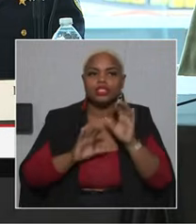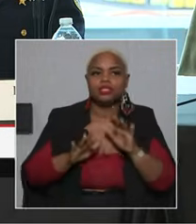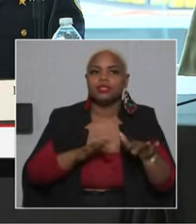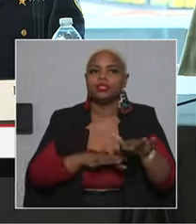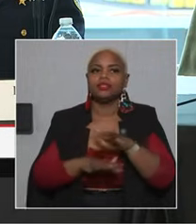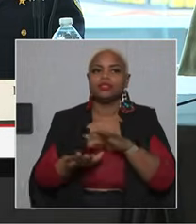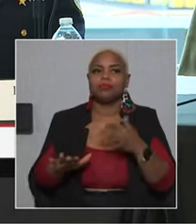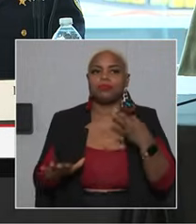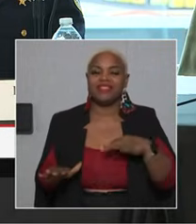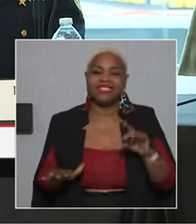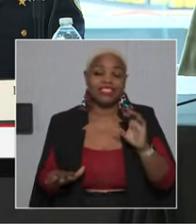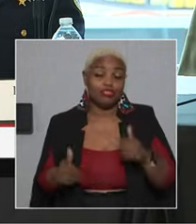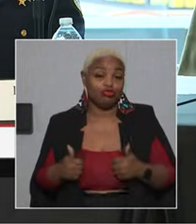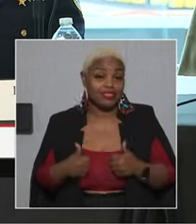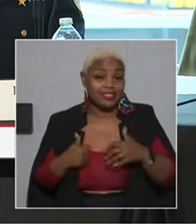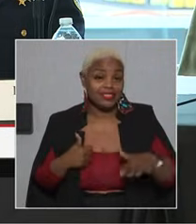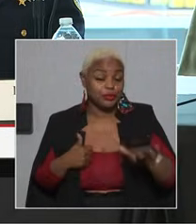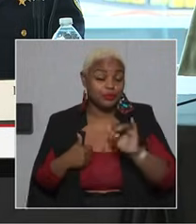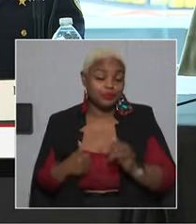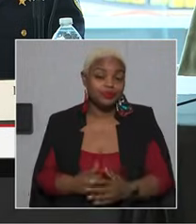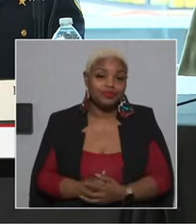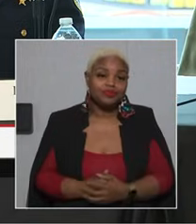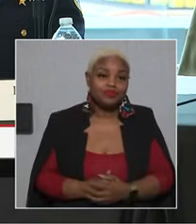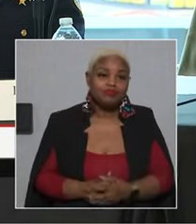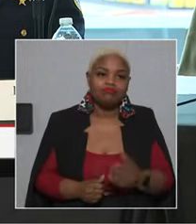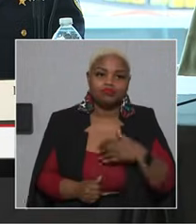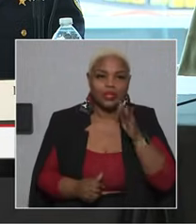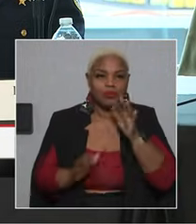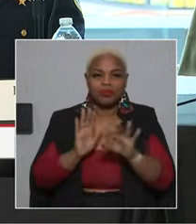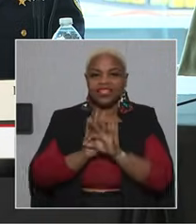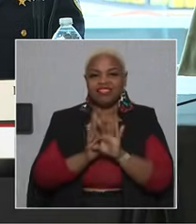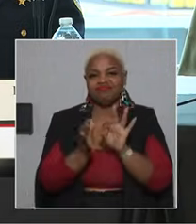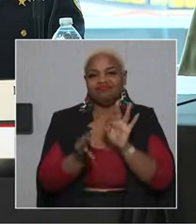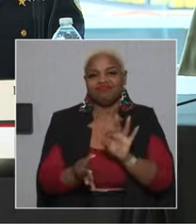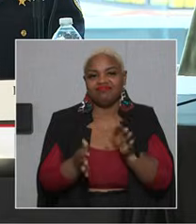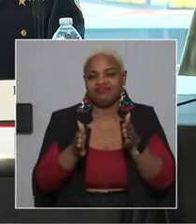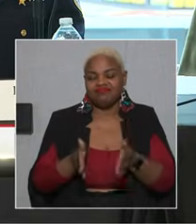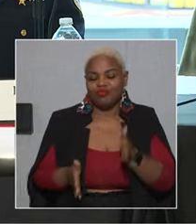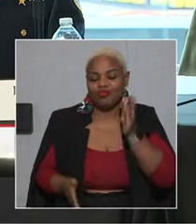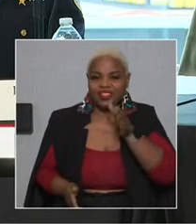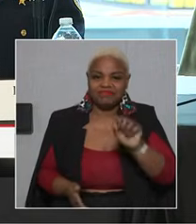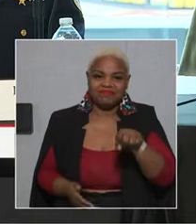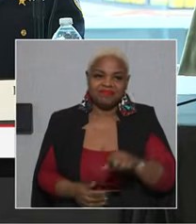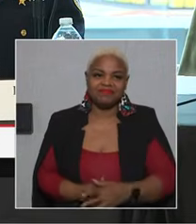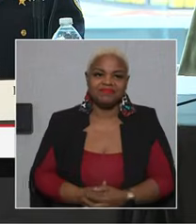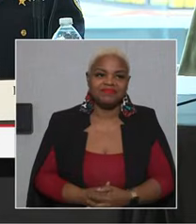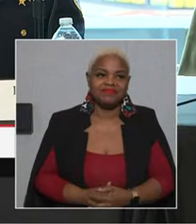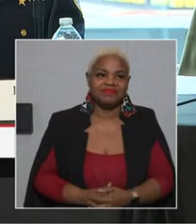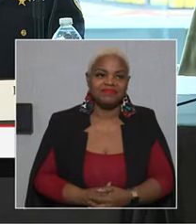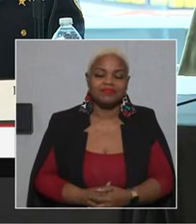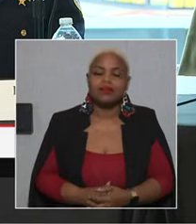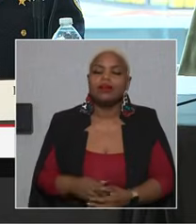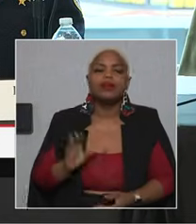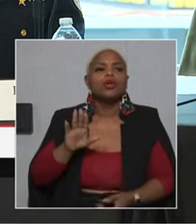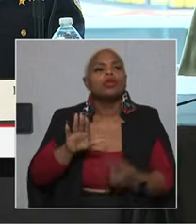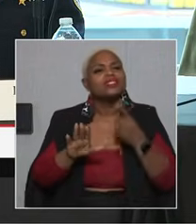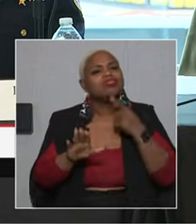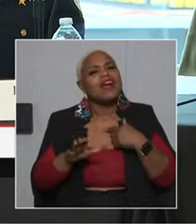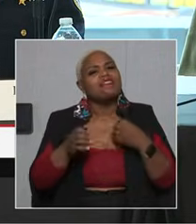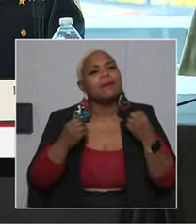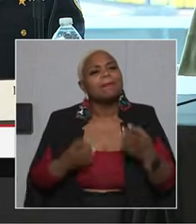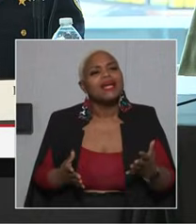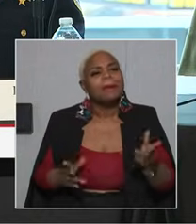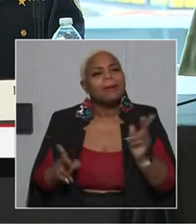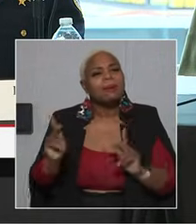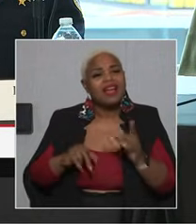marinate on it a little bit, and I'll appoint the right perfect person. I just followed. You said you have MPD as a deep bench. Yes. Does that